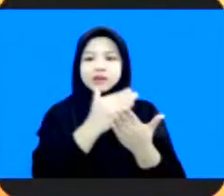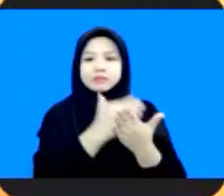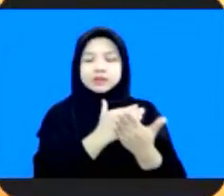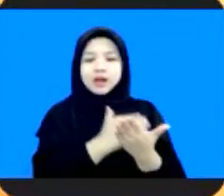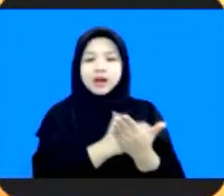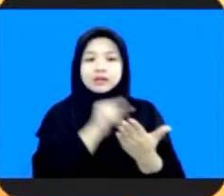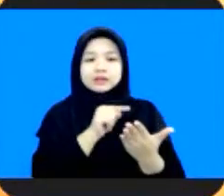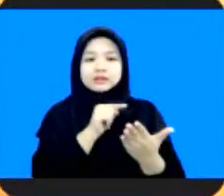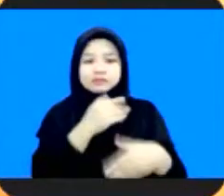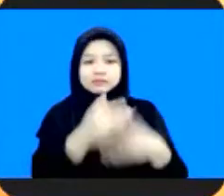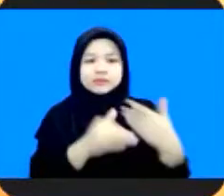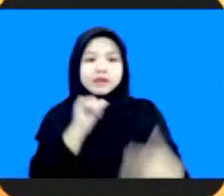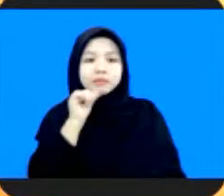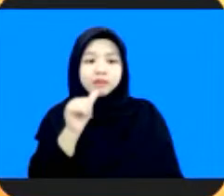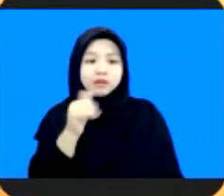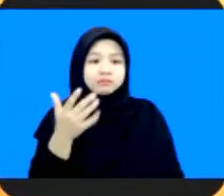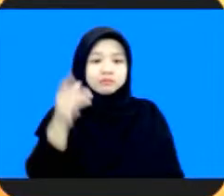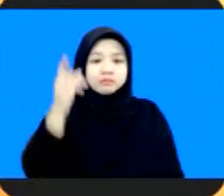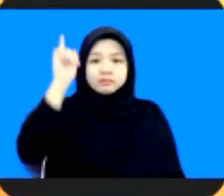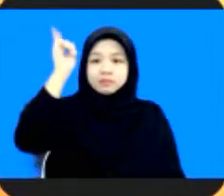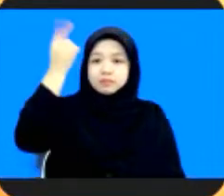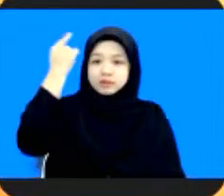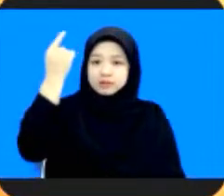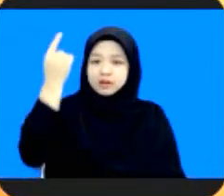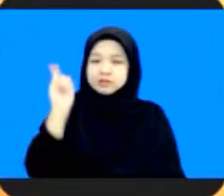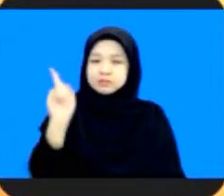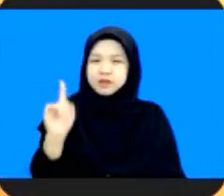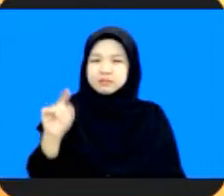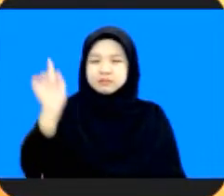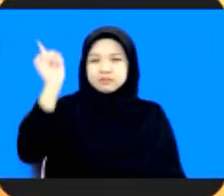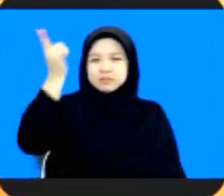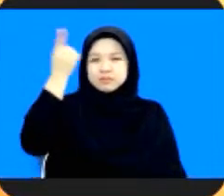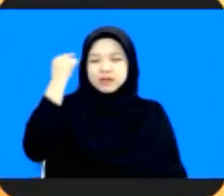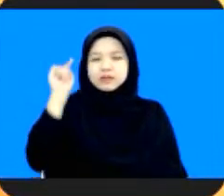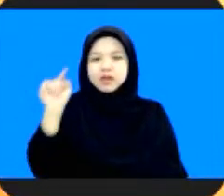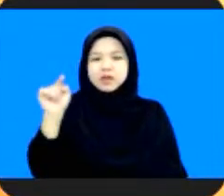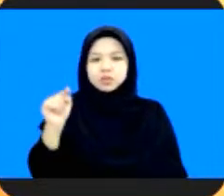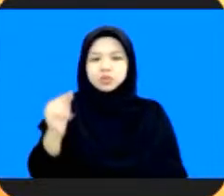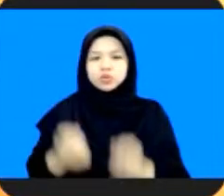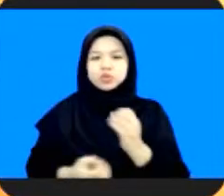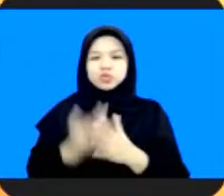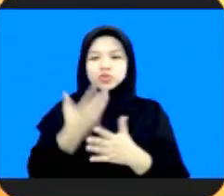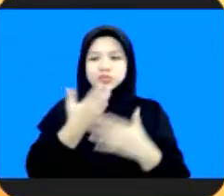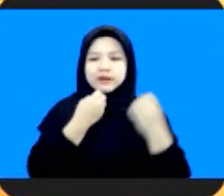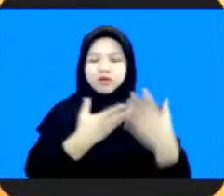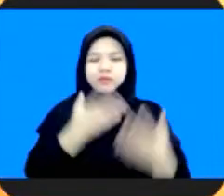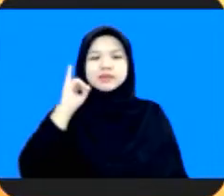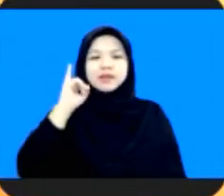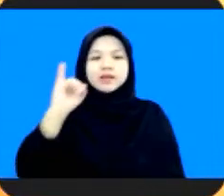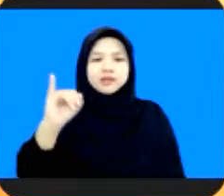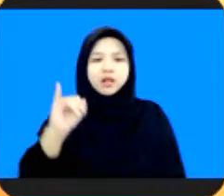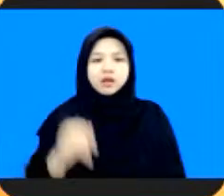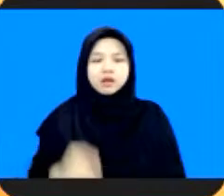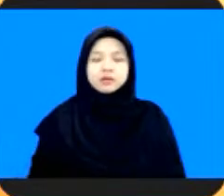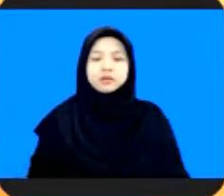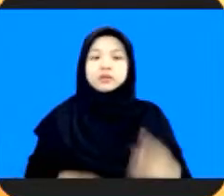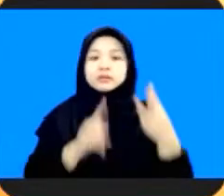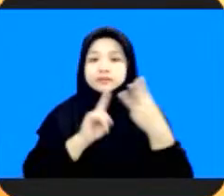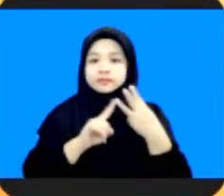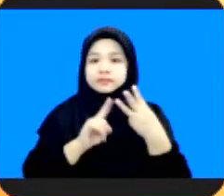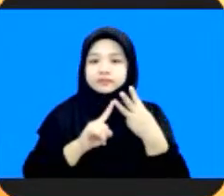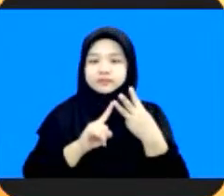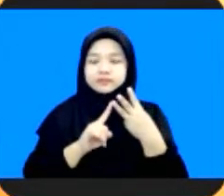is the source of this disinformation. That's one reason. The other, one big